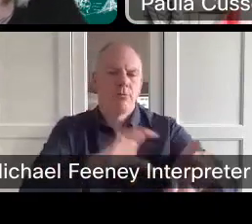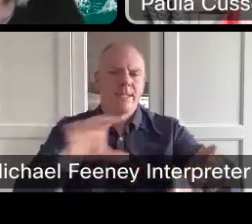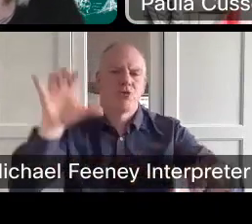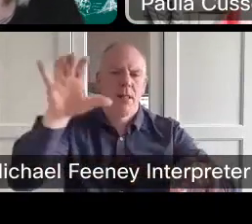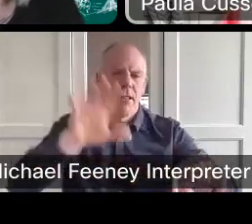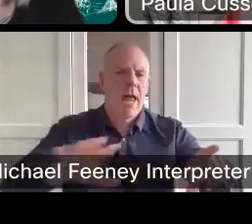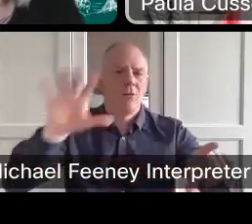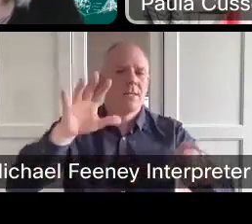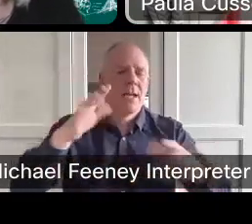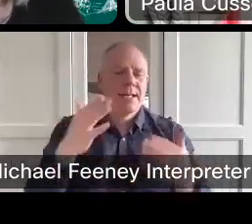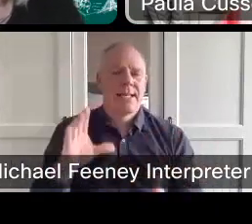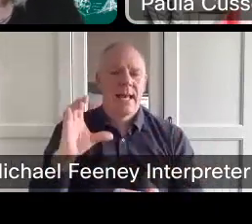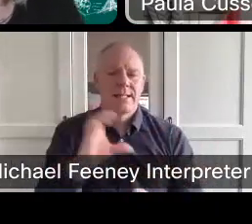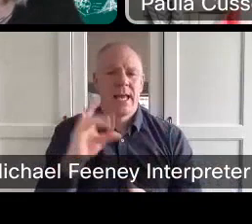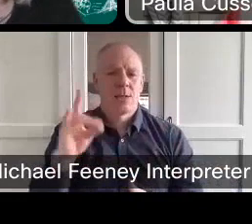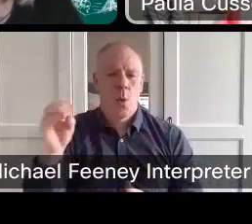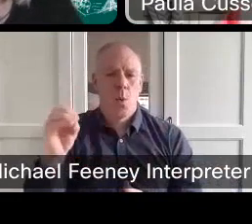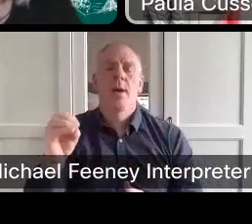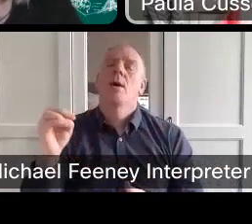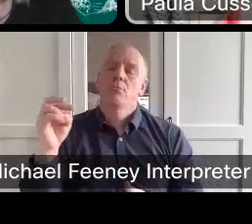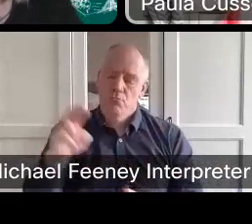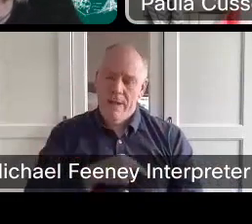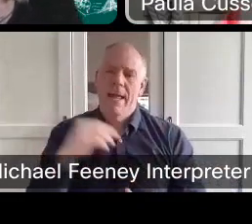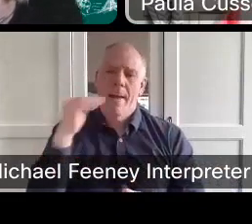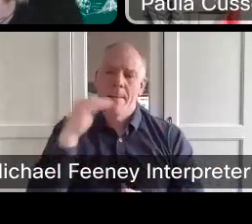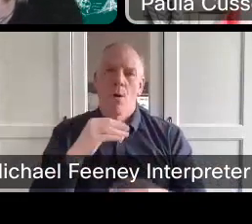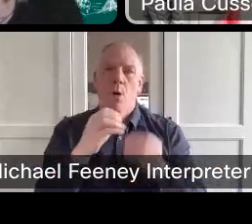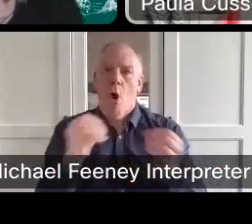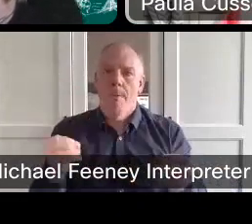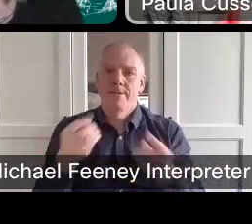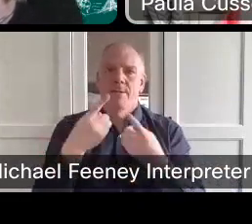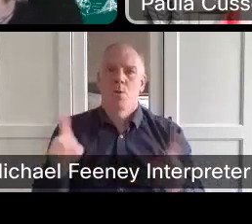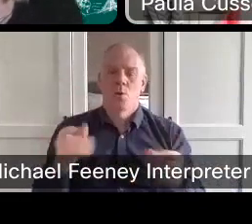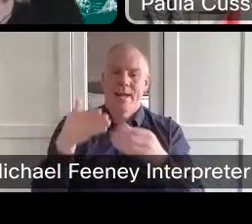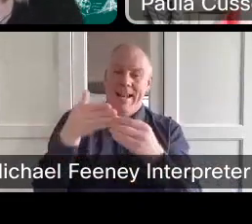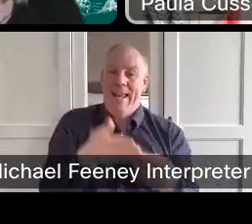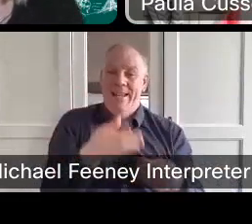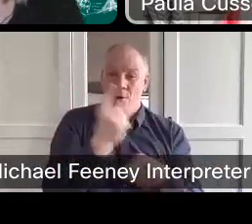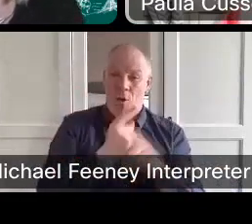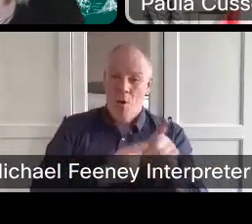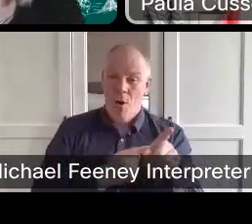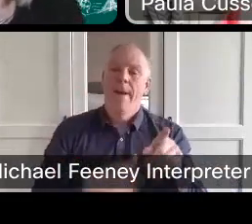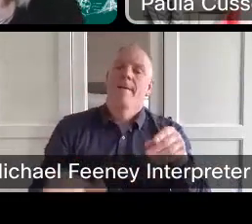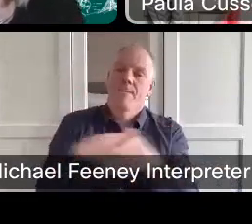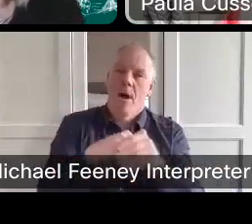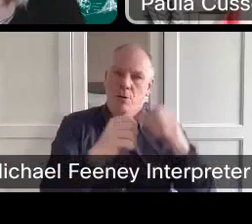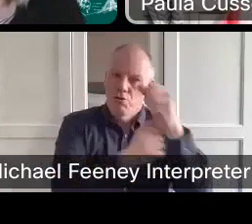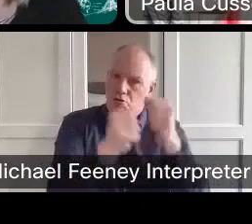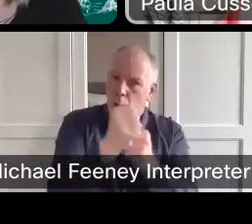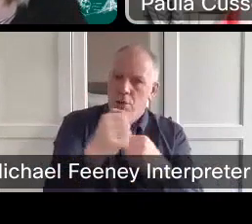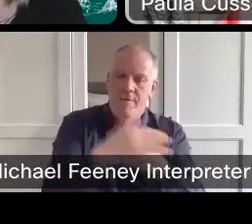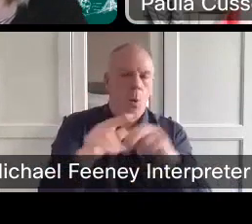areas now, it's going to be really important that we keep those open disclosure leads, and that they're built into that structure in the